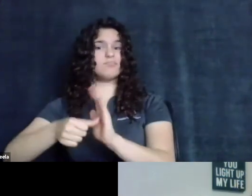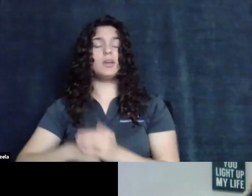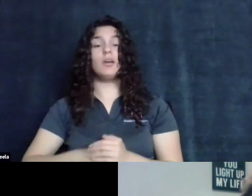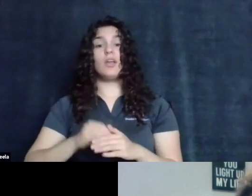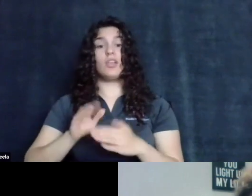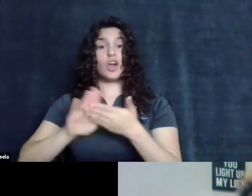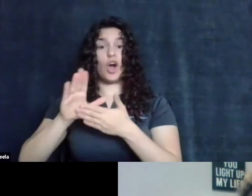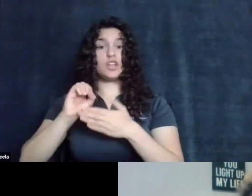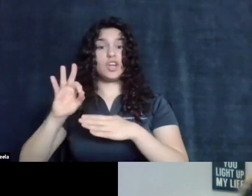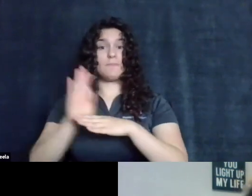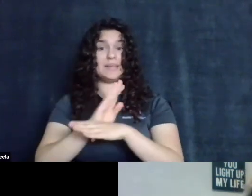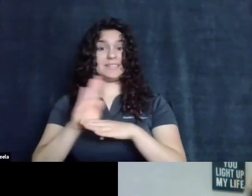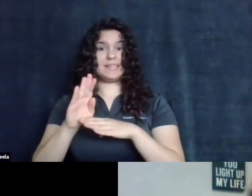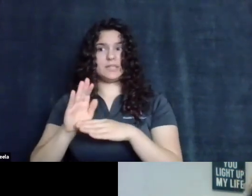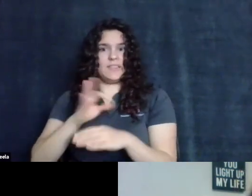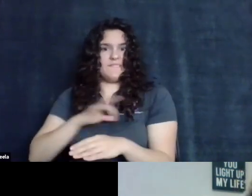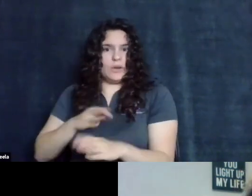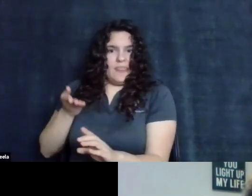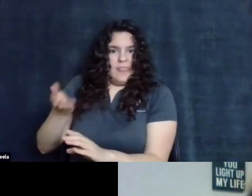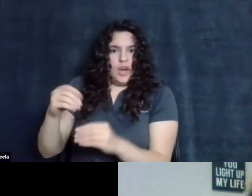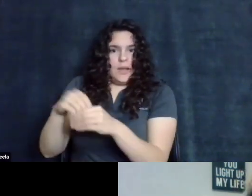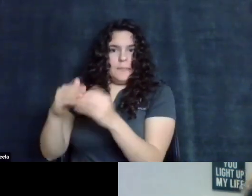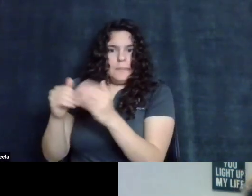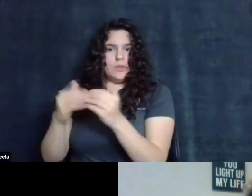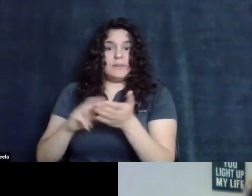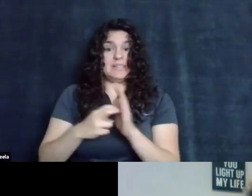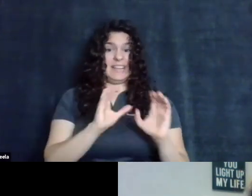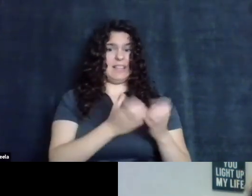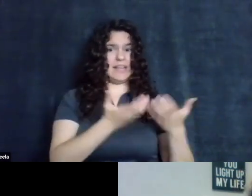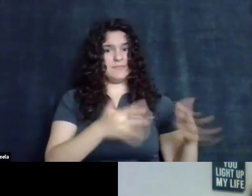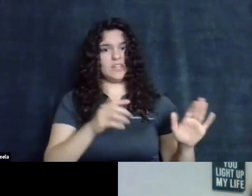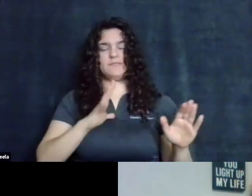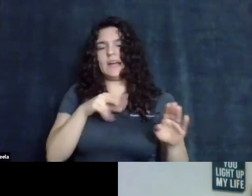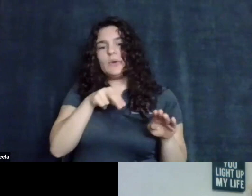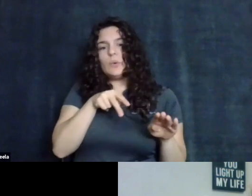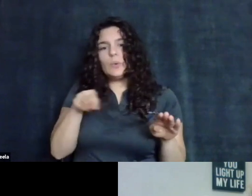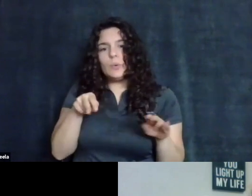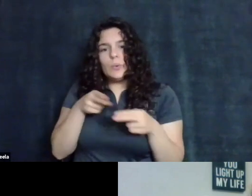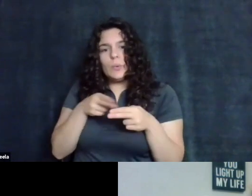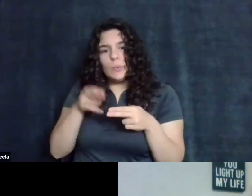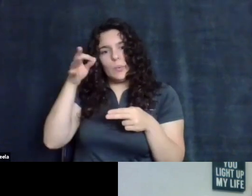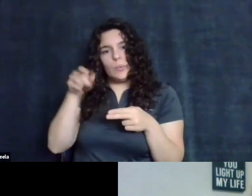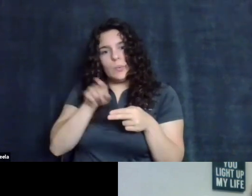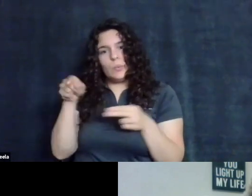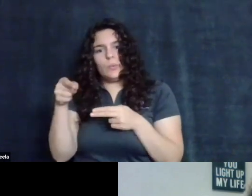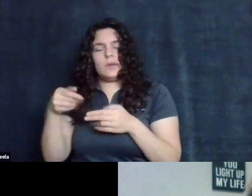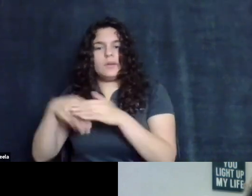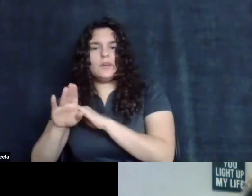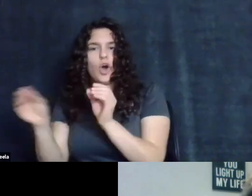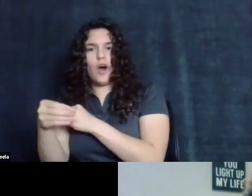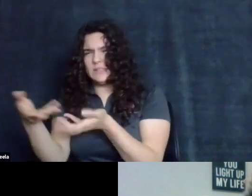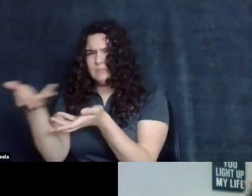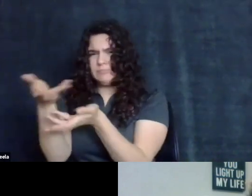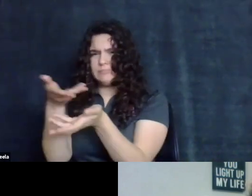from class and head right down to your professor's office for office hours and get that extra help if you need it. Our class sizes are